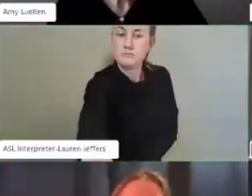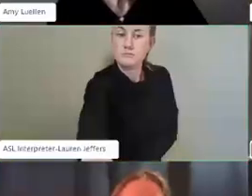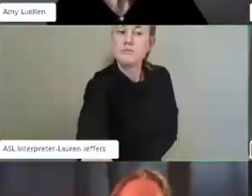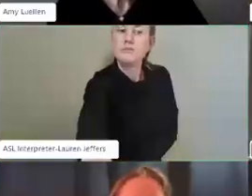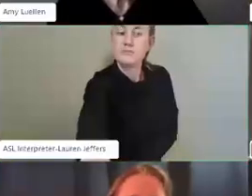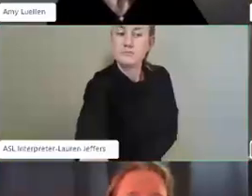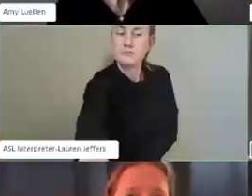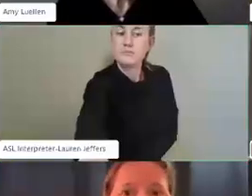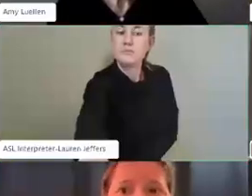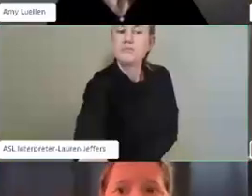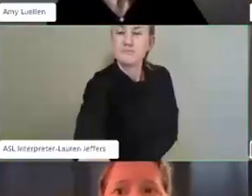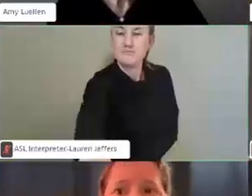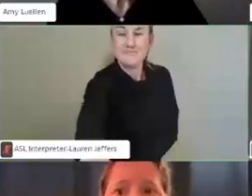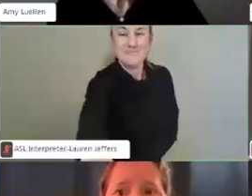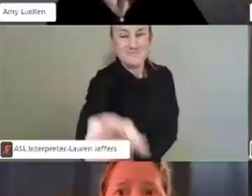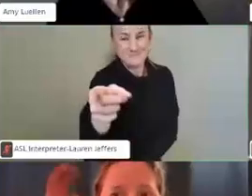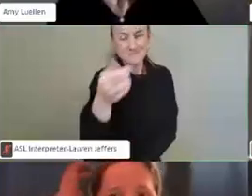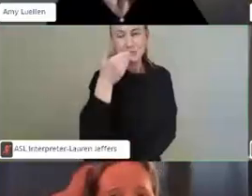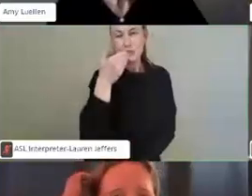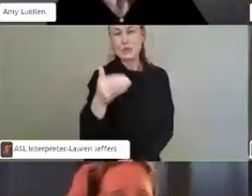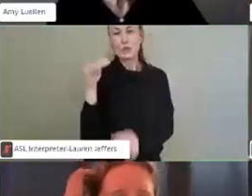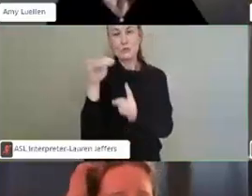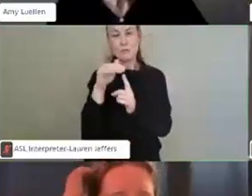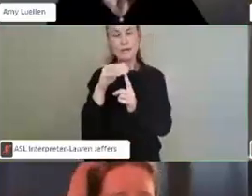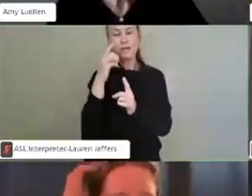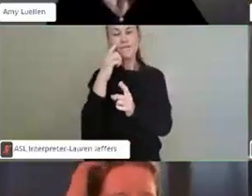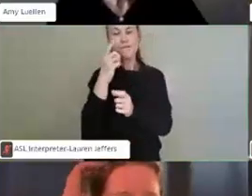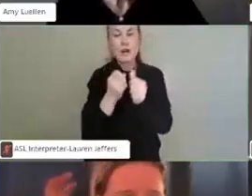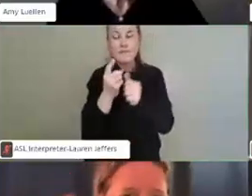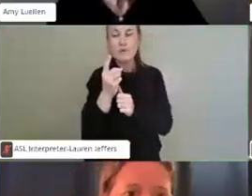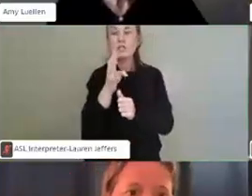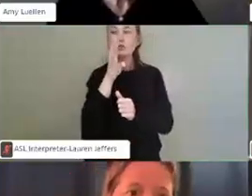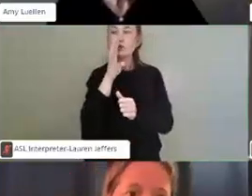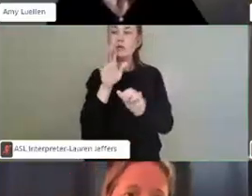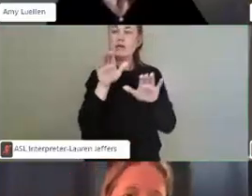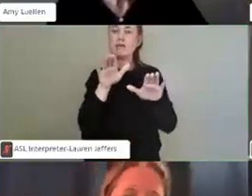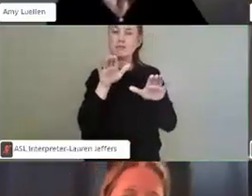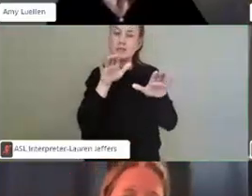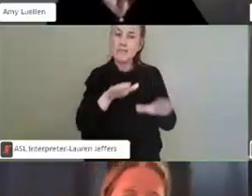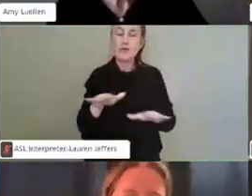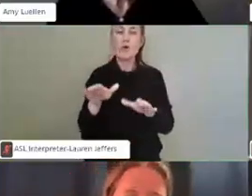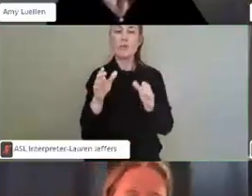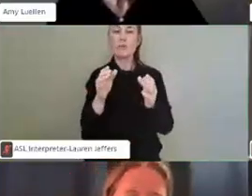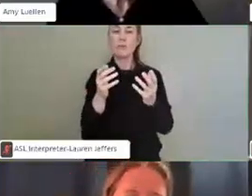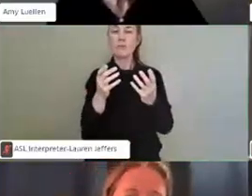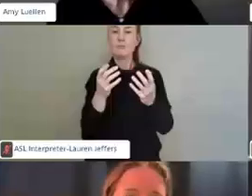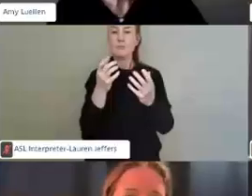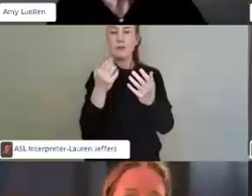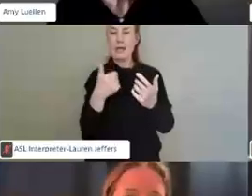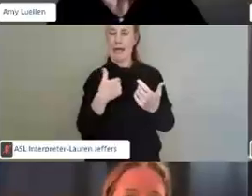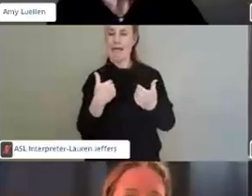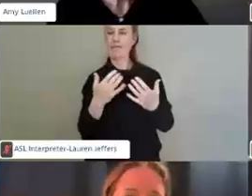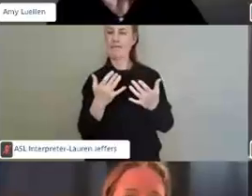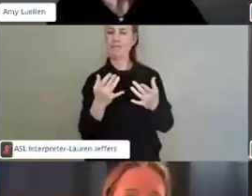Yes, I think that's a good reminder for all of us to speak a little slower and a little more clearly for the interpreters. I know I have a tendency to talk